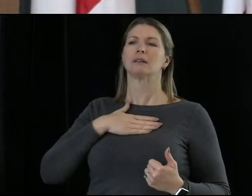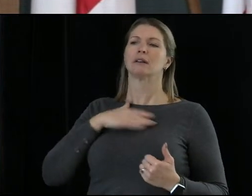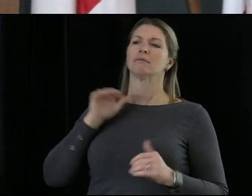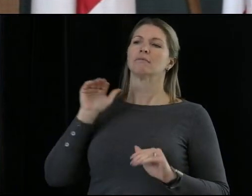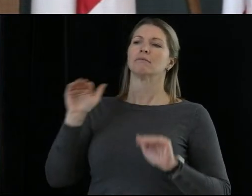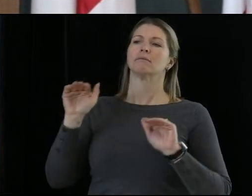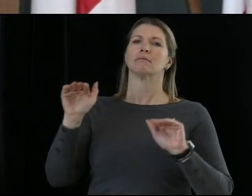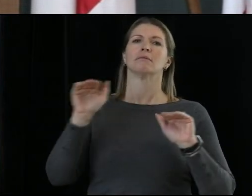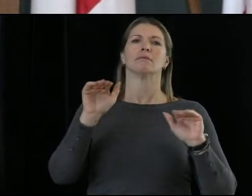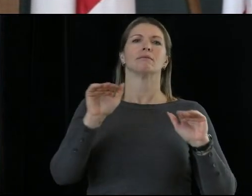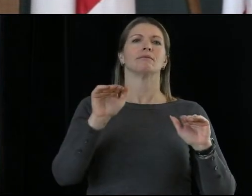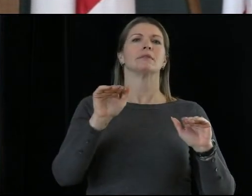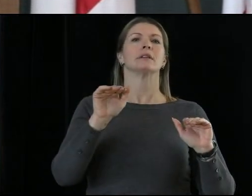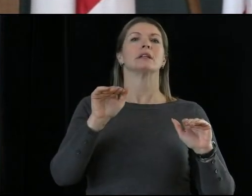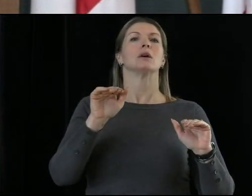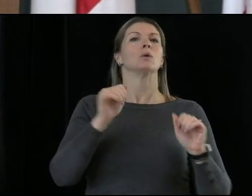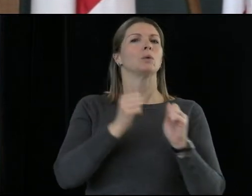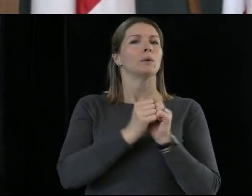think need it.